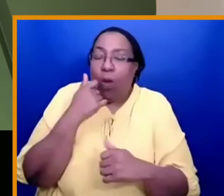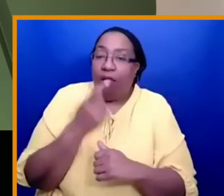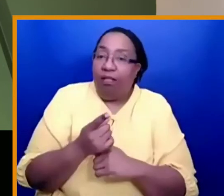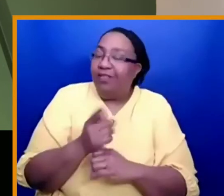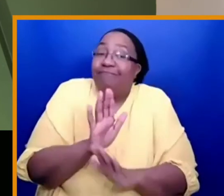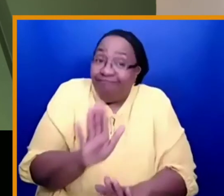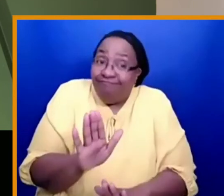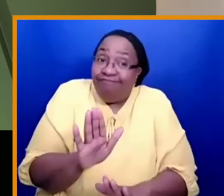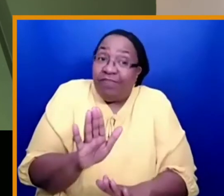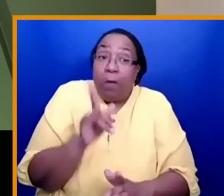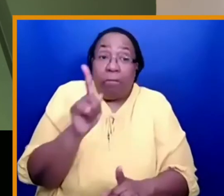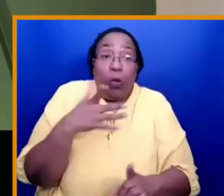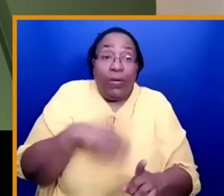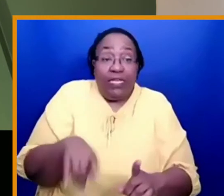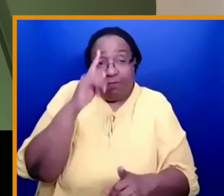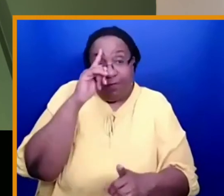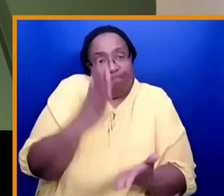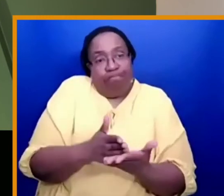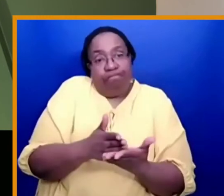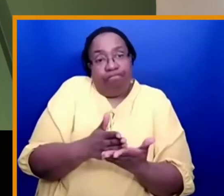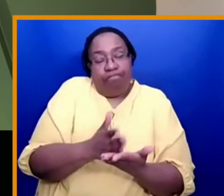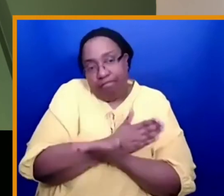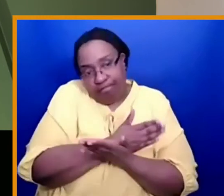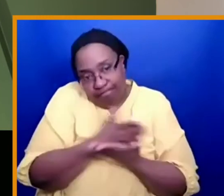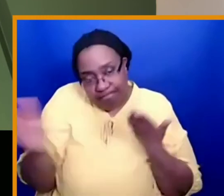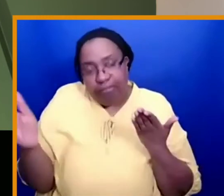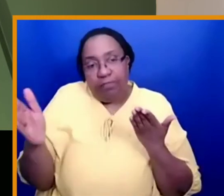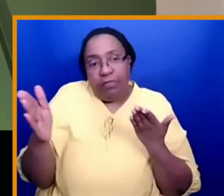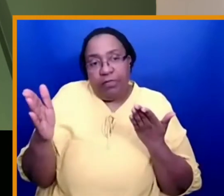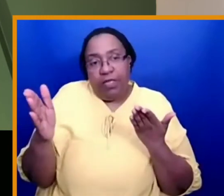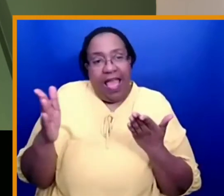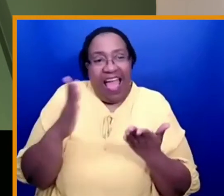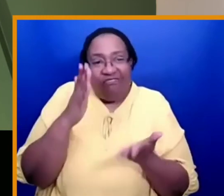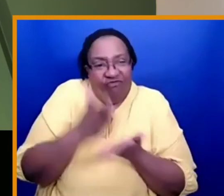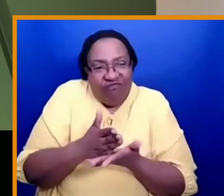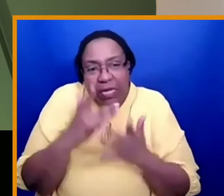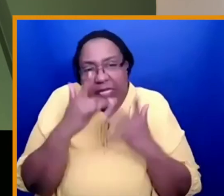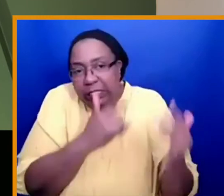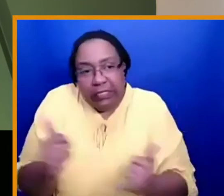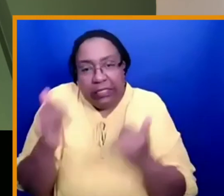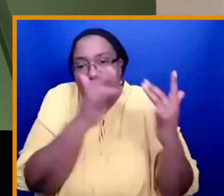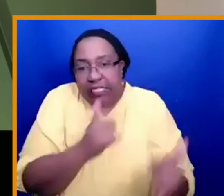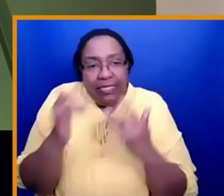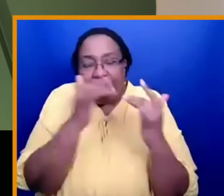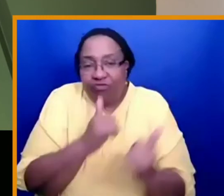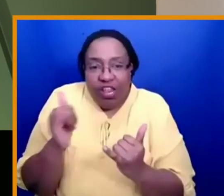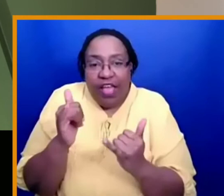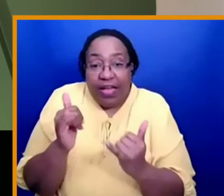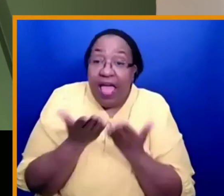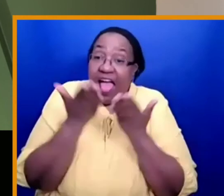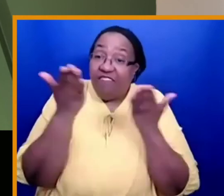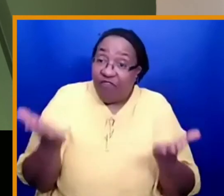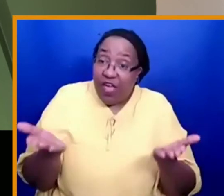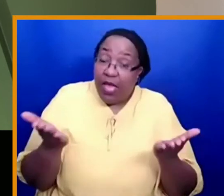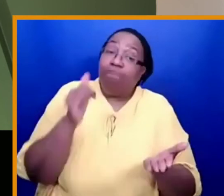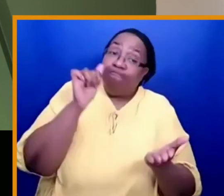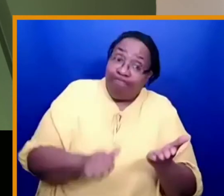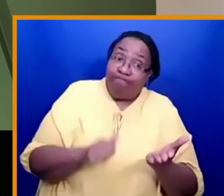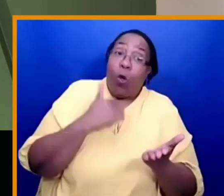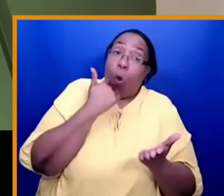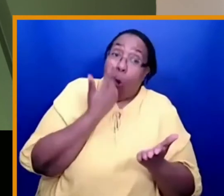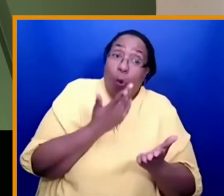pragmatic, realistic, and ultimately fair. There will unfortunately always be those who wish to do us harm, but this will always